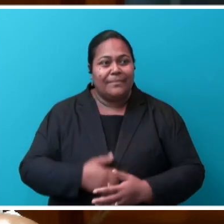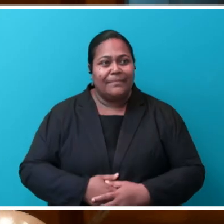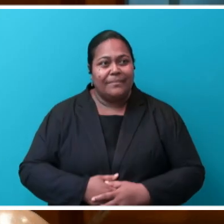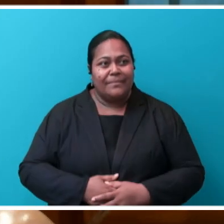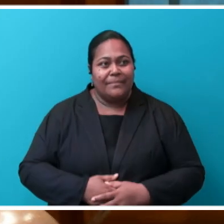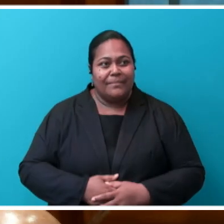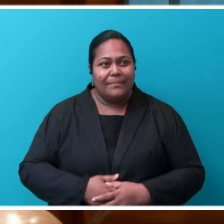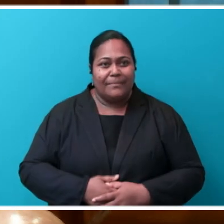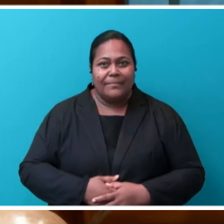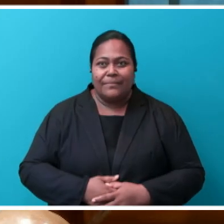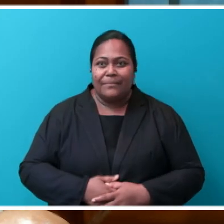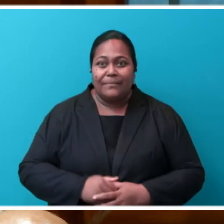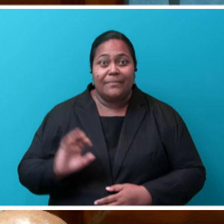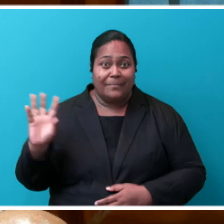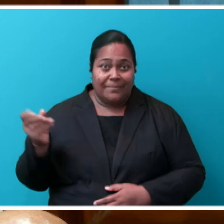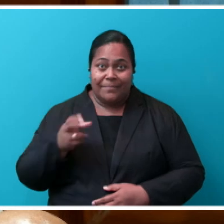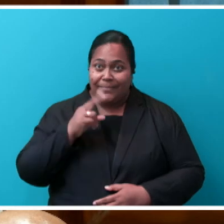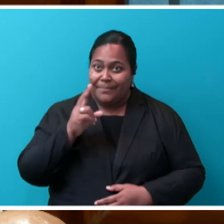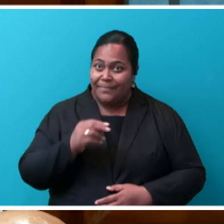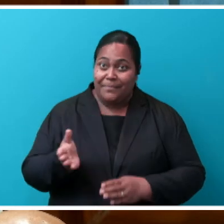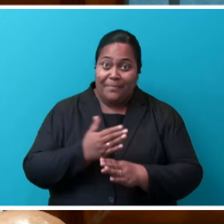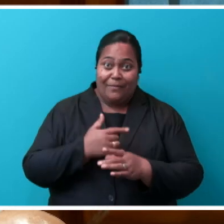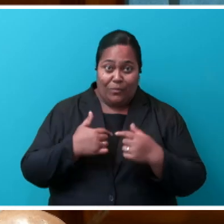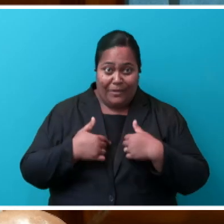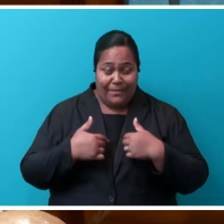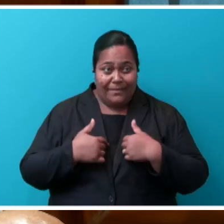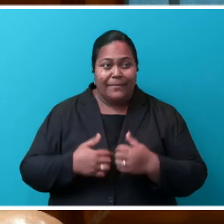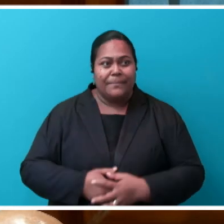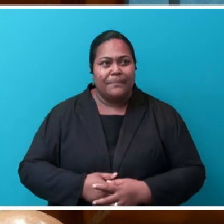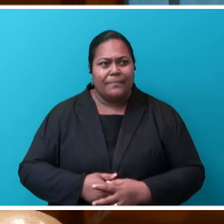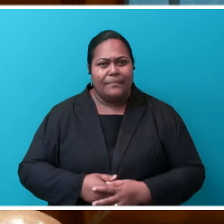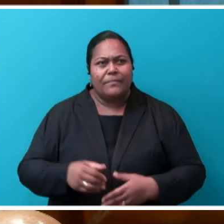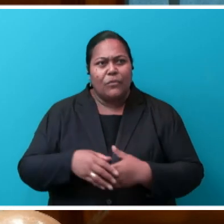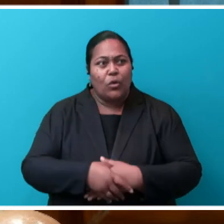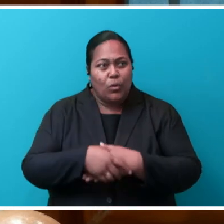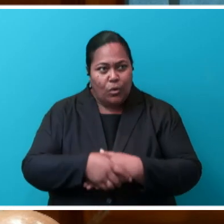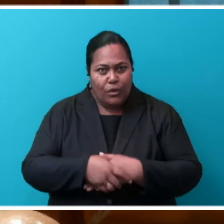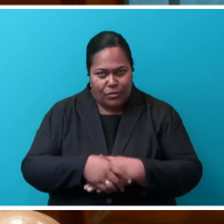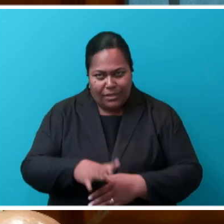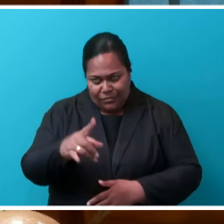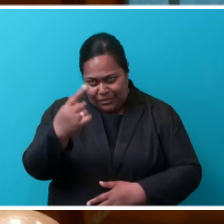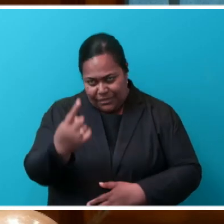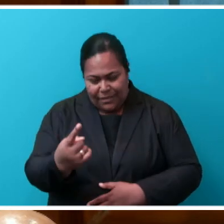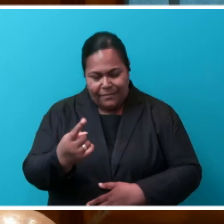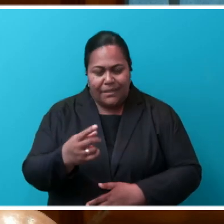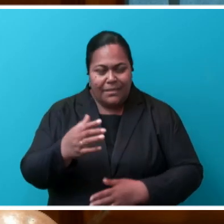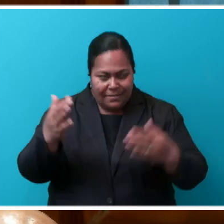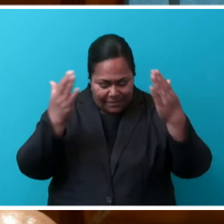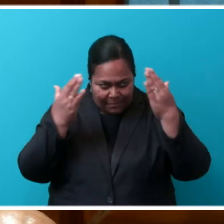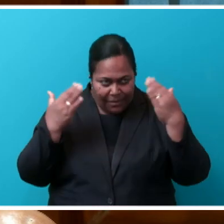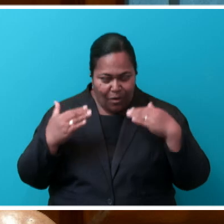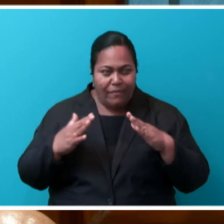spoken before me and after me, to congratulate your appointment as the Speaker of the House of